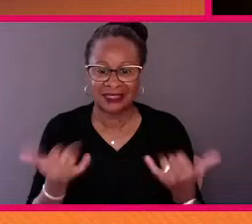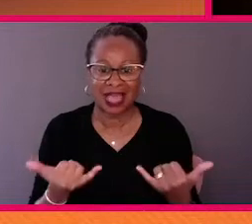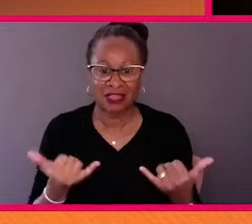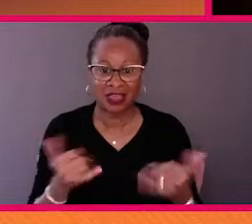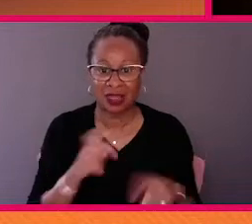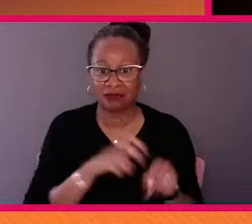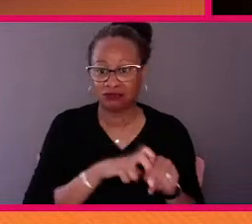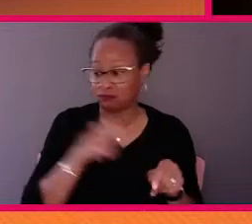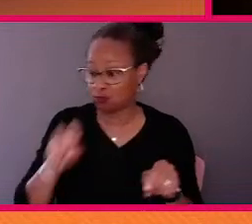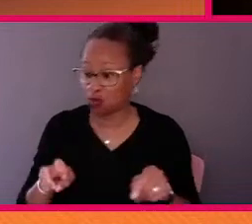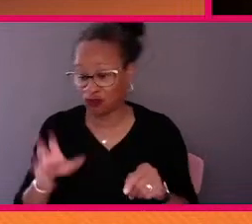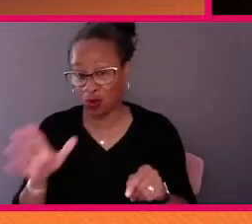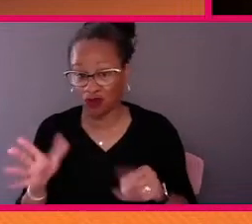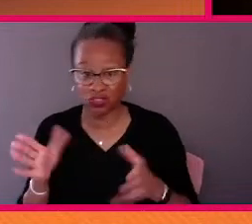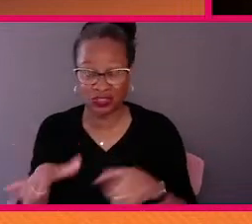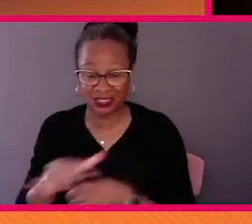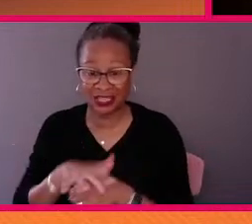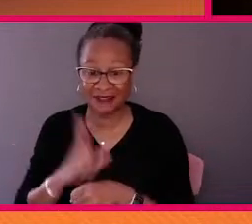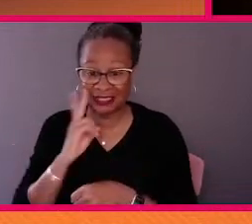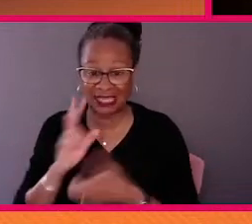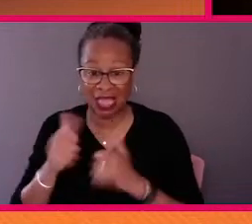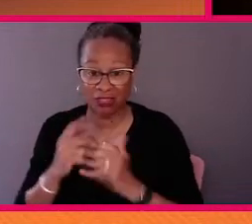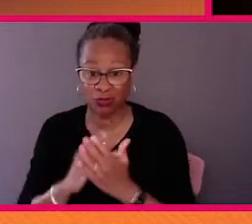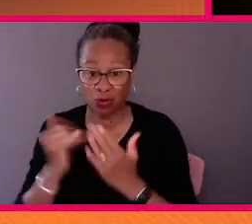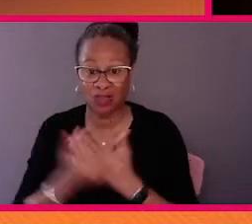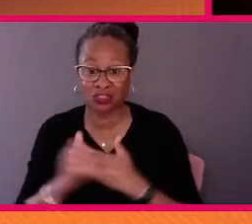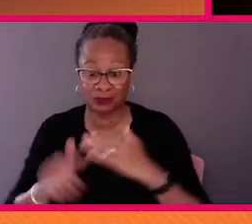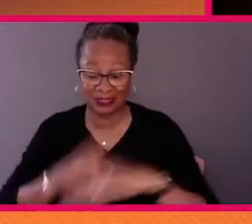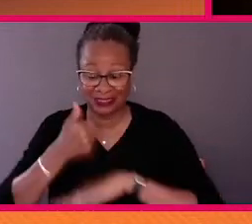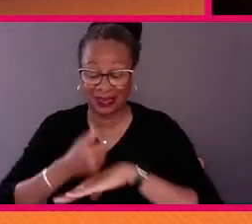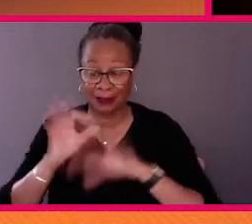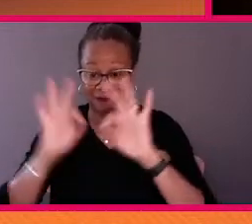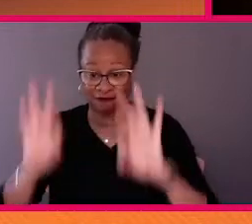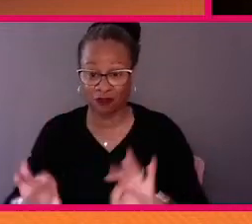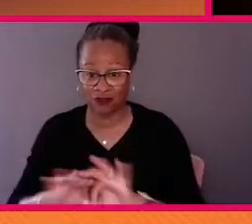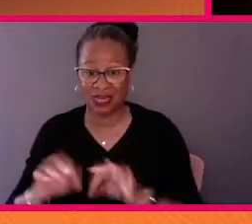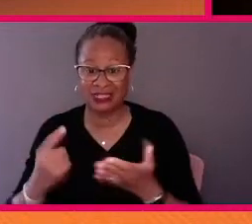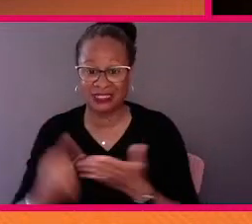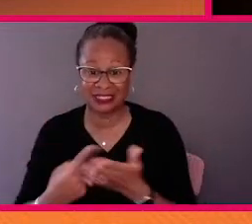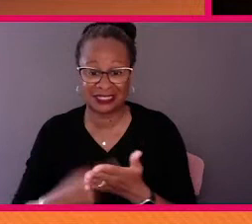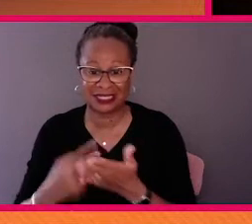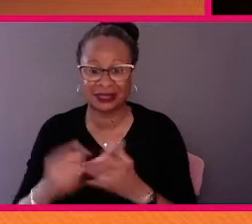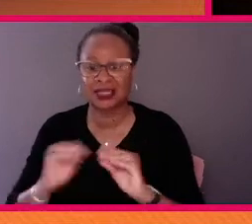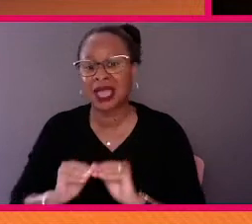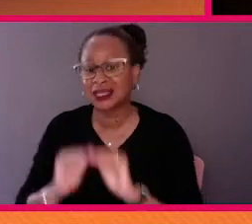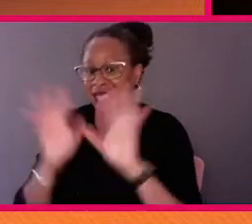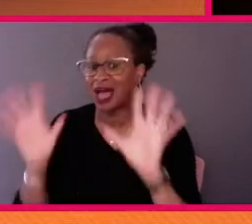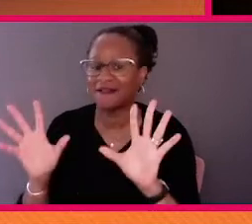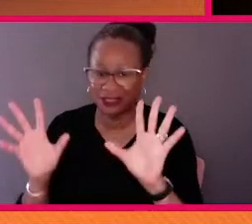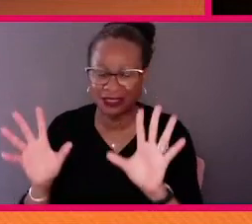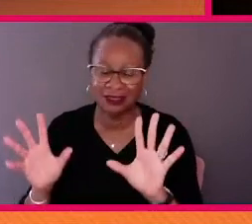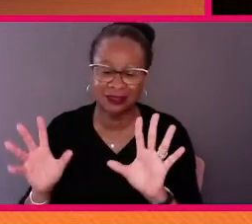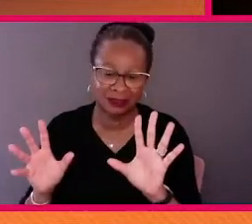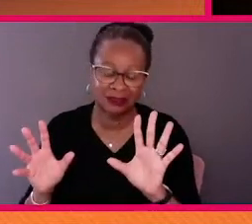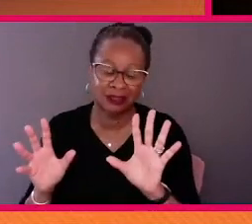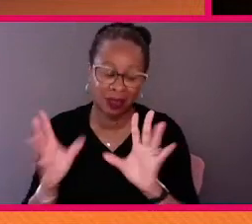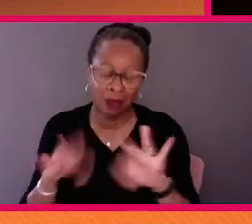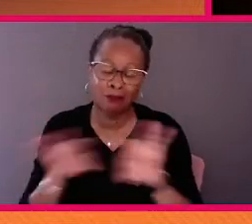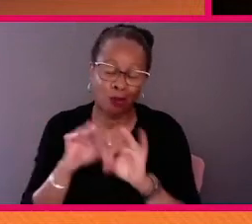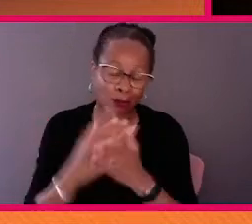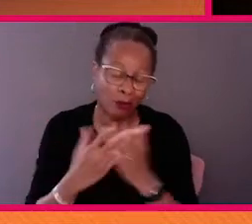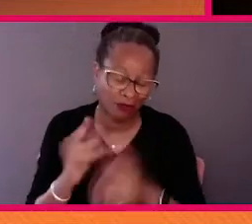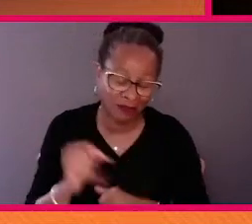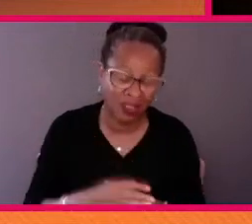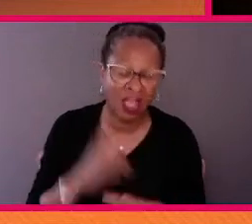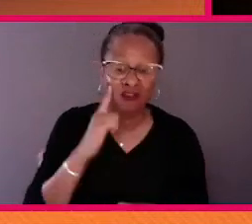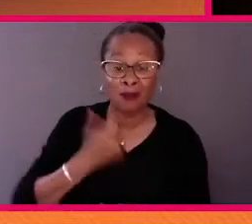of it and seeing how the project's been framed. And as it's been discussed, it's obviously a clear and important part of it. For me